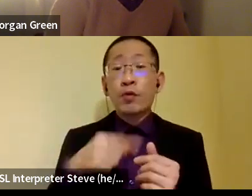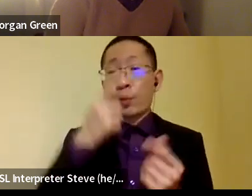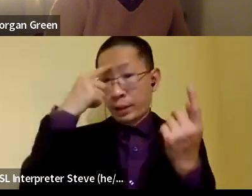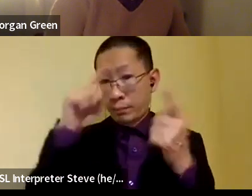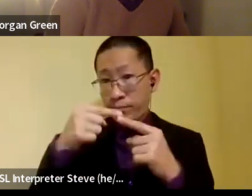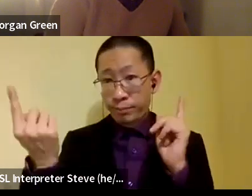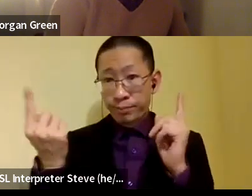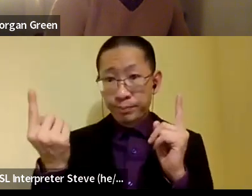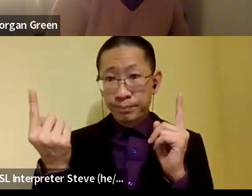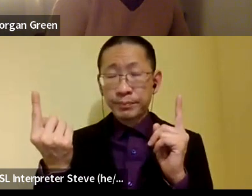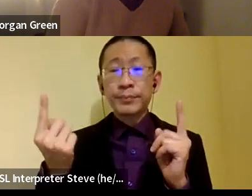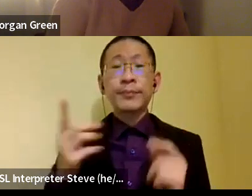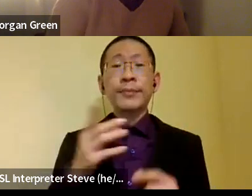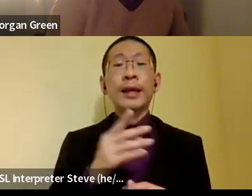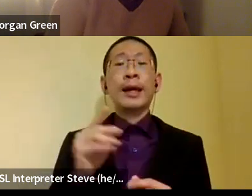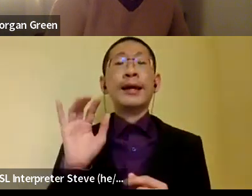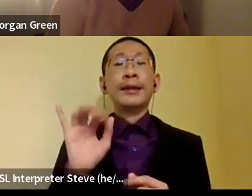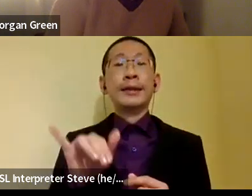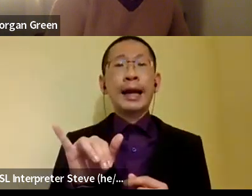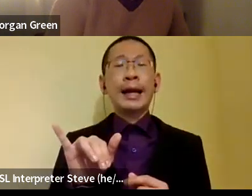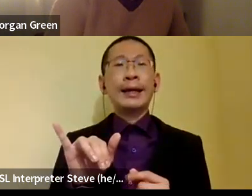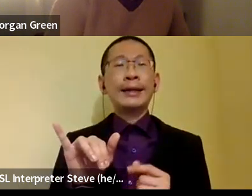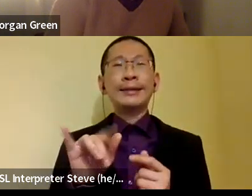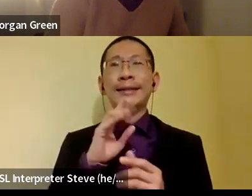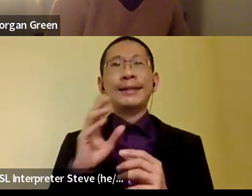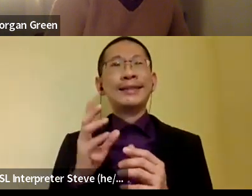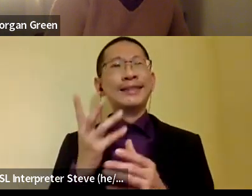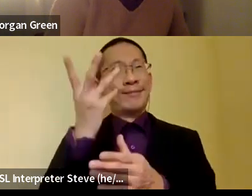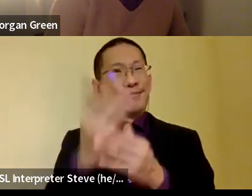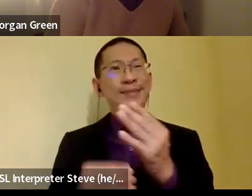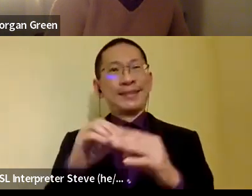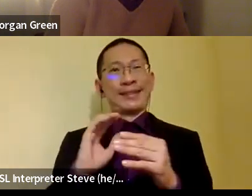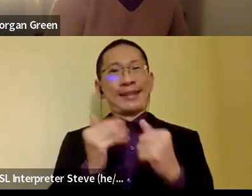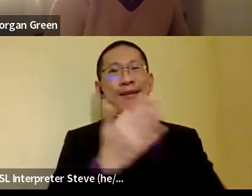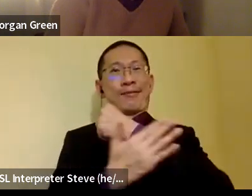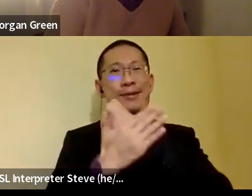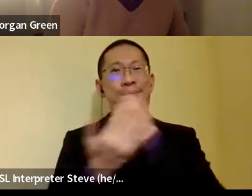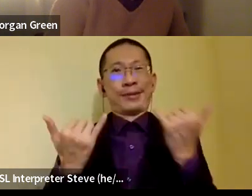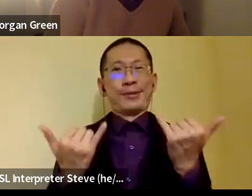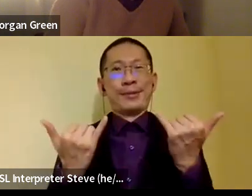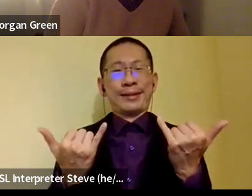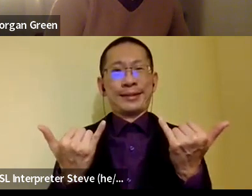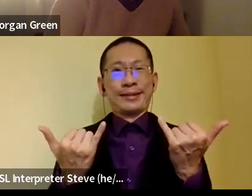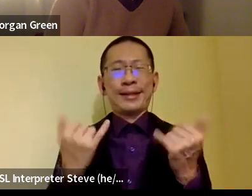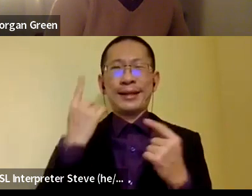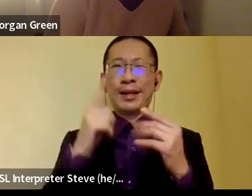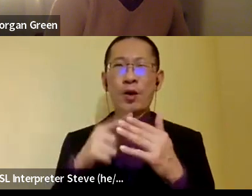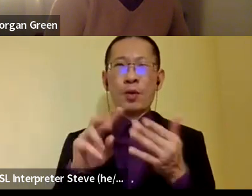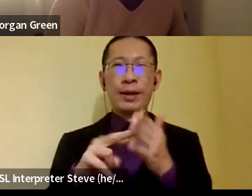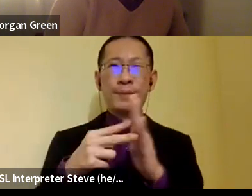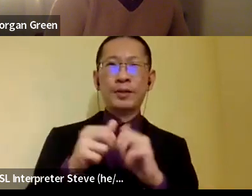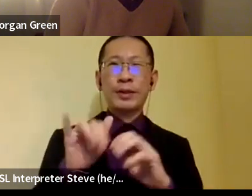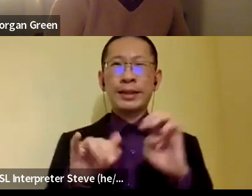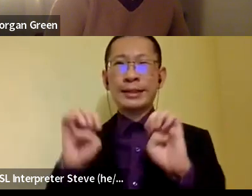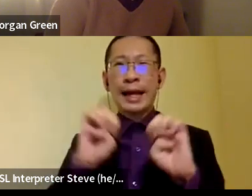And that is so lacking in our country currently. and thinking about what it means in these experiments